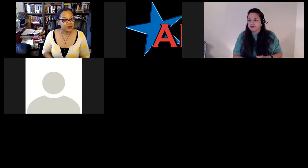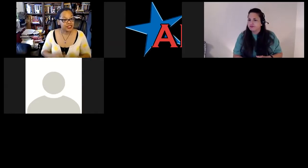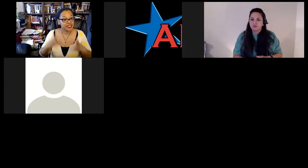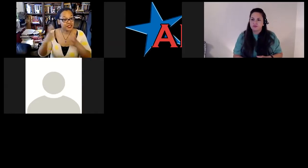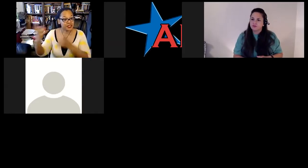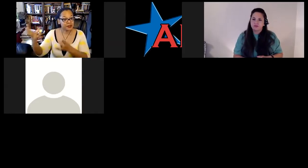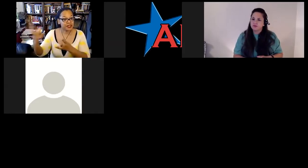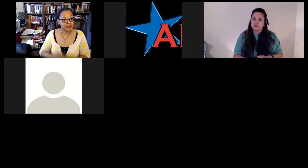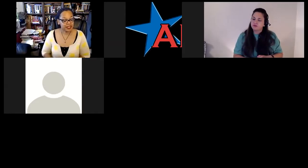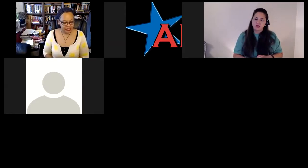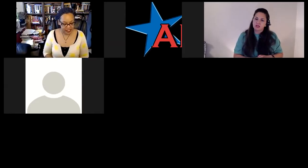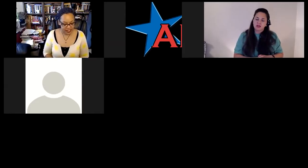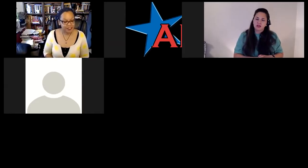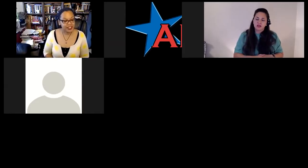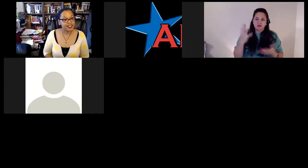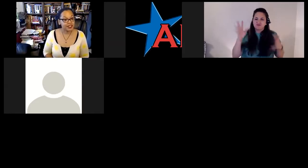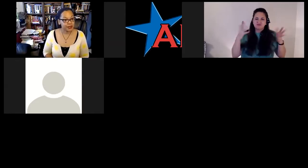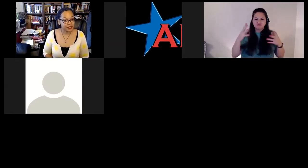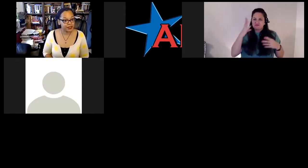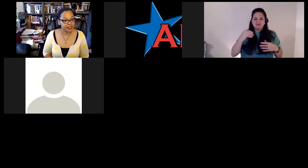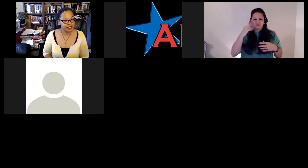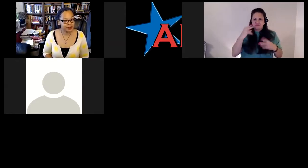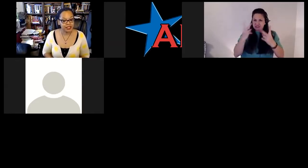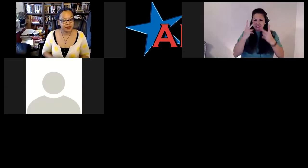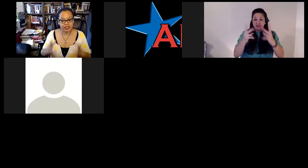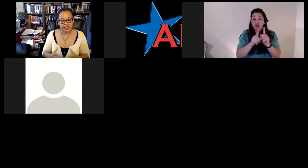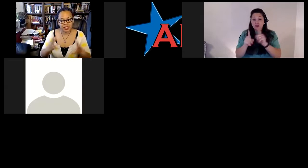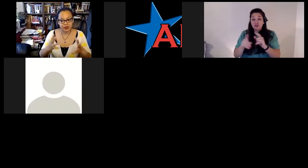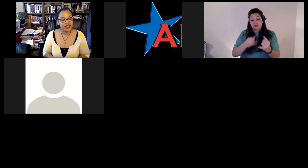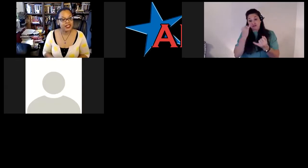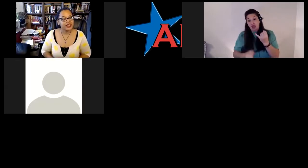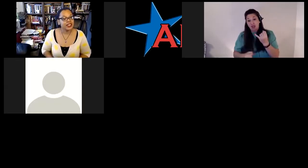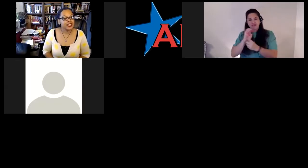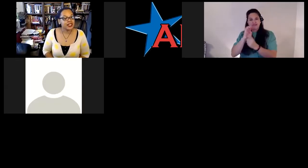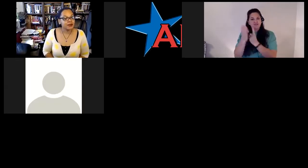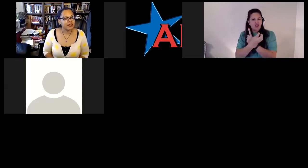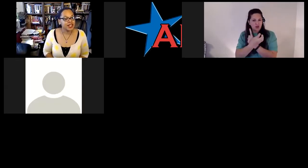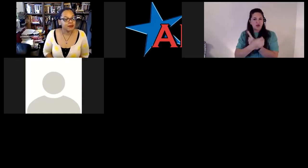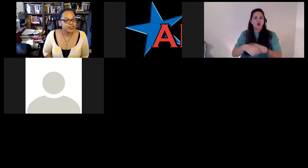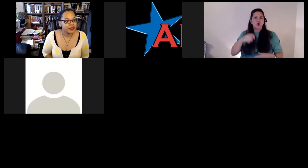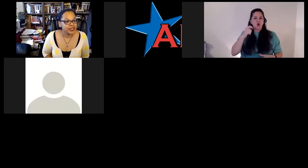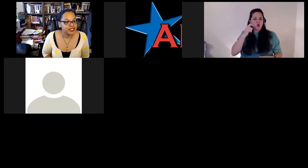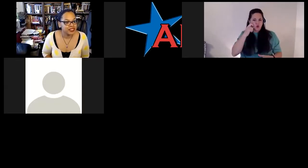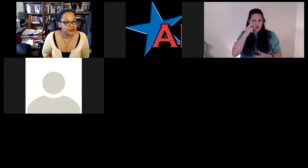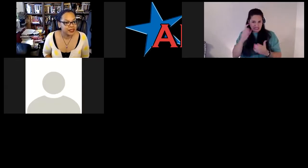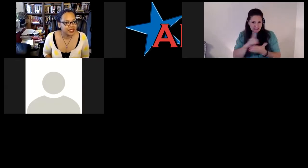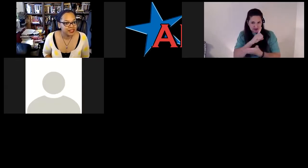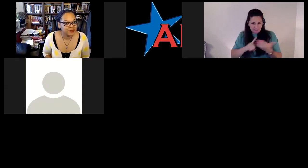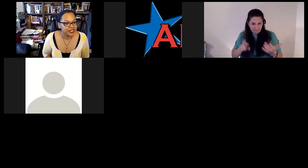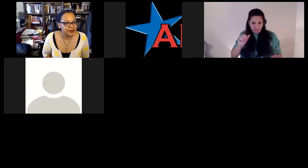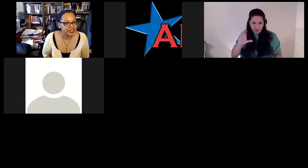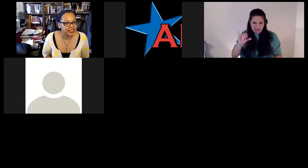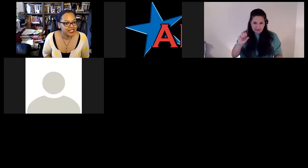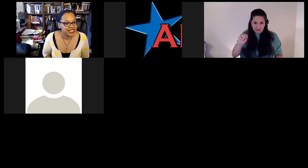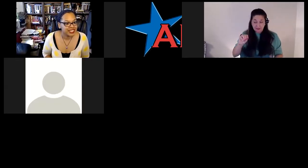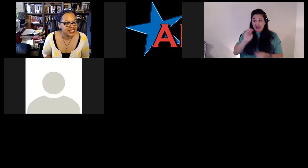so this is also something that we have seen. And finally, environmental racism, and then I will get to the Q&A. Environmental racism is something that